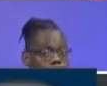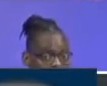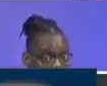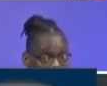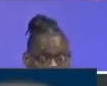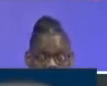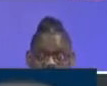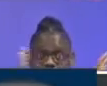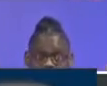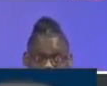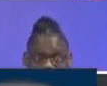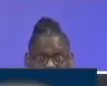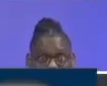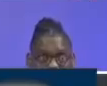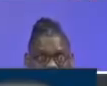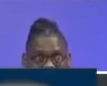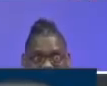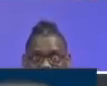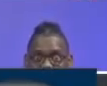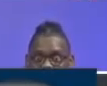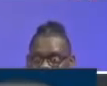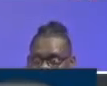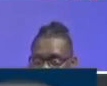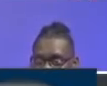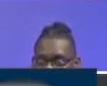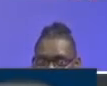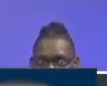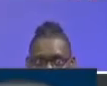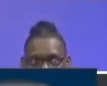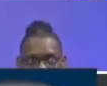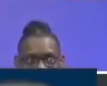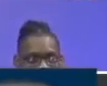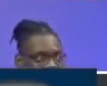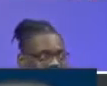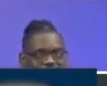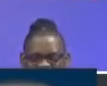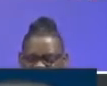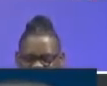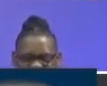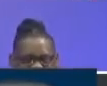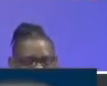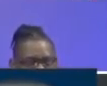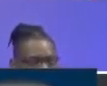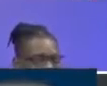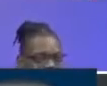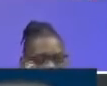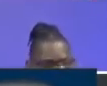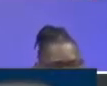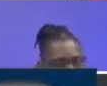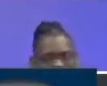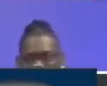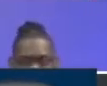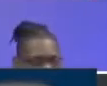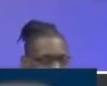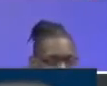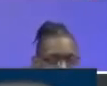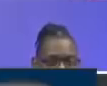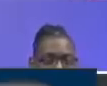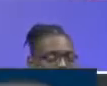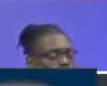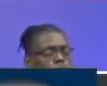to stay at home. Stay close in whatever bubble that you would have